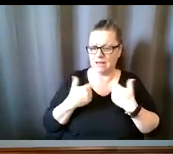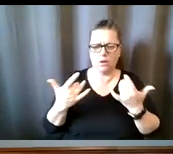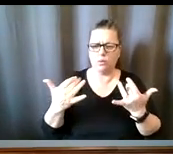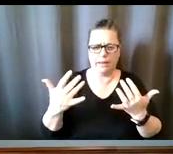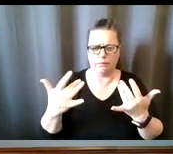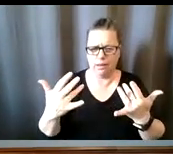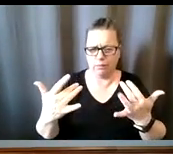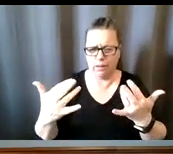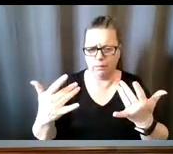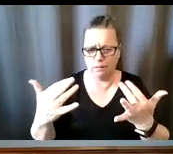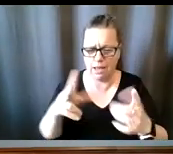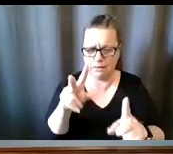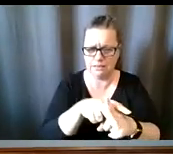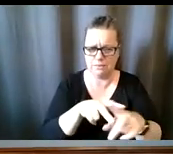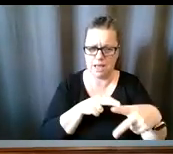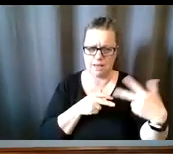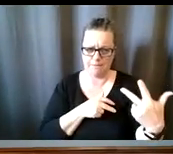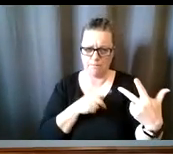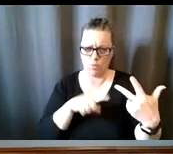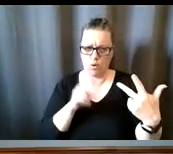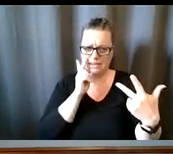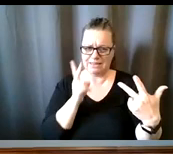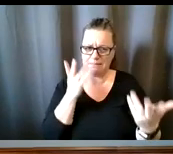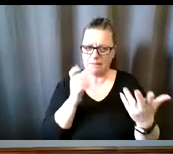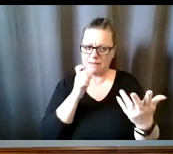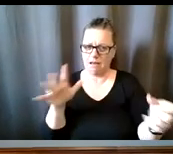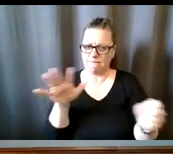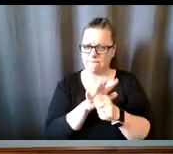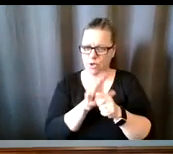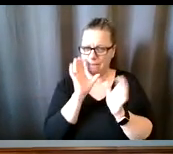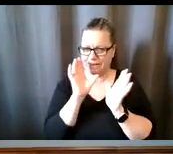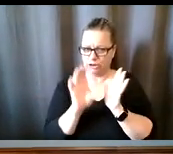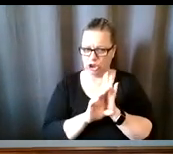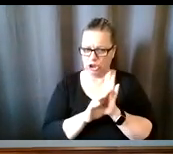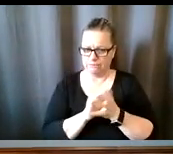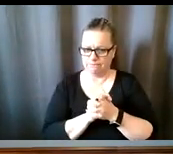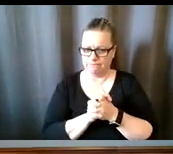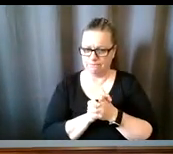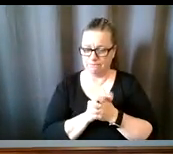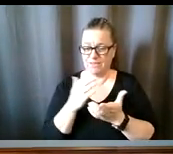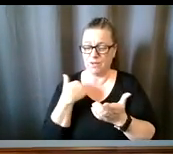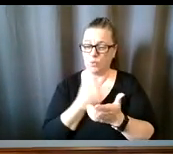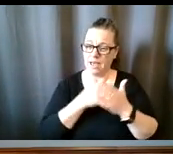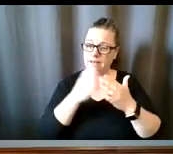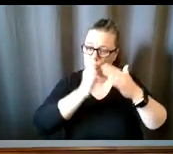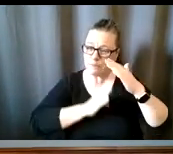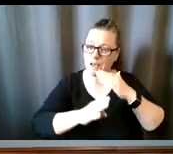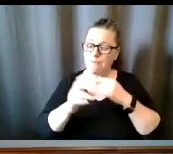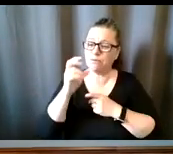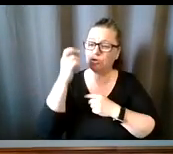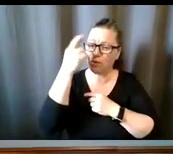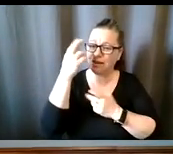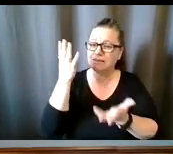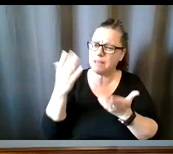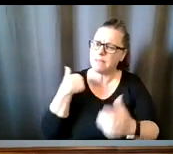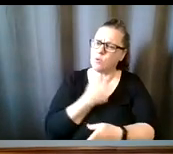apply these three keys here. What we're seeing may not be a complete picture. And we have to be humble enough to realize that maybe we're wrong